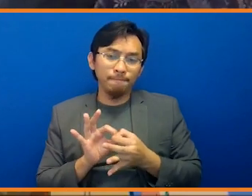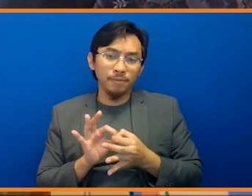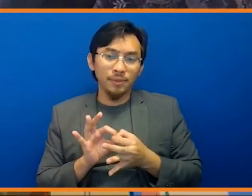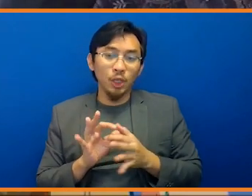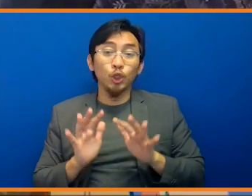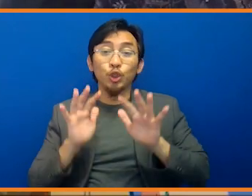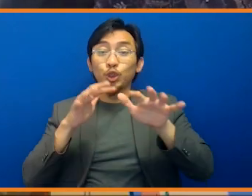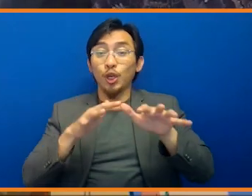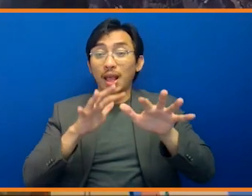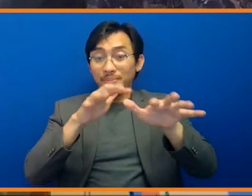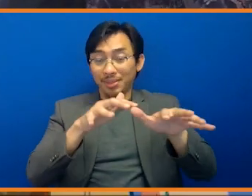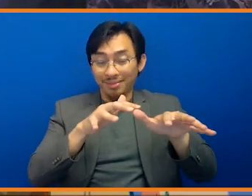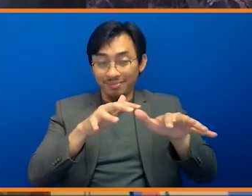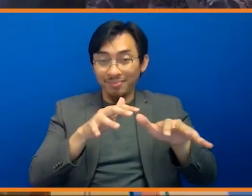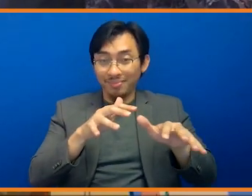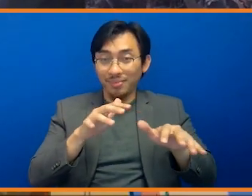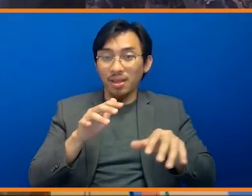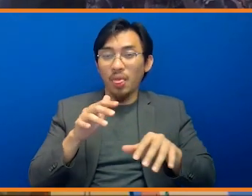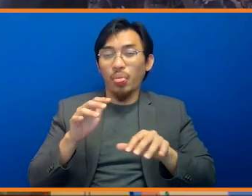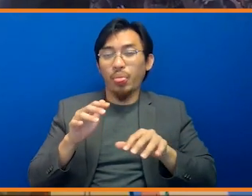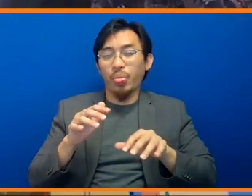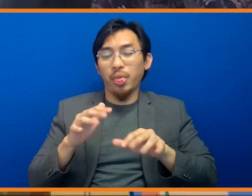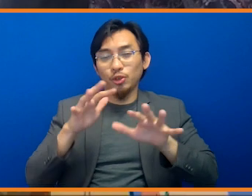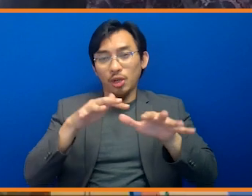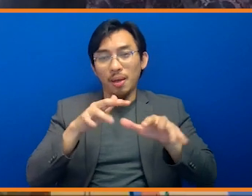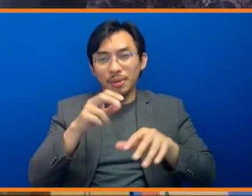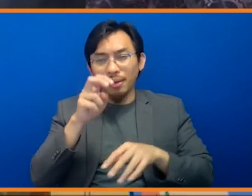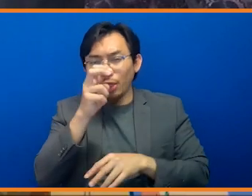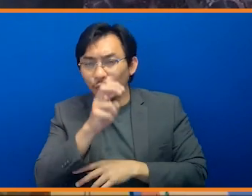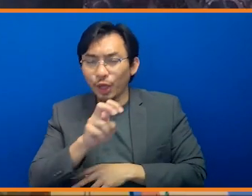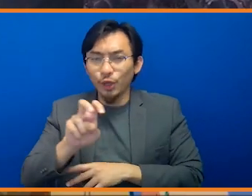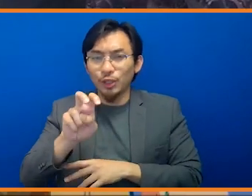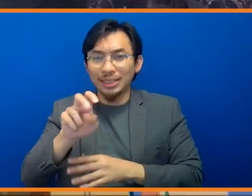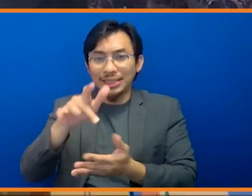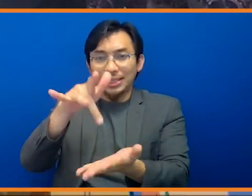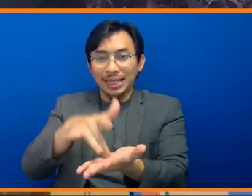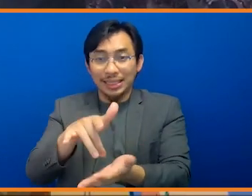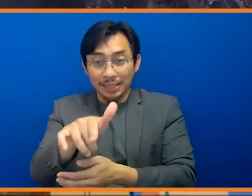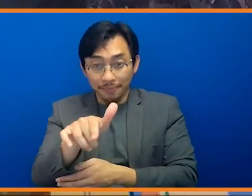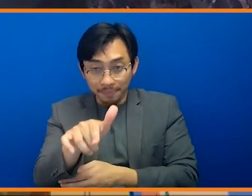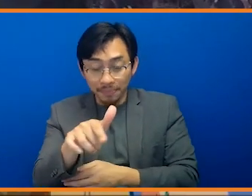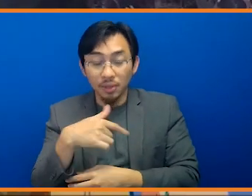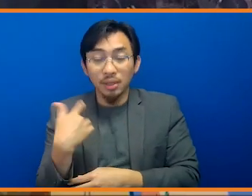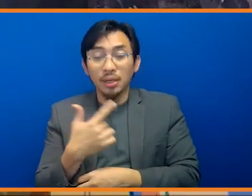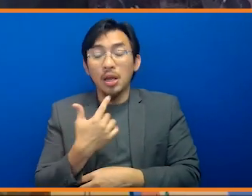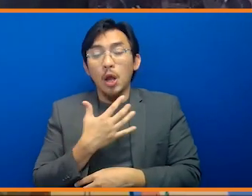the tsunami tourism destination, not only Museum Tsunami, right? We also have like